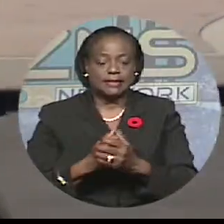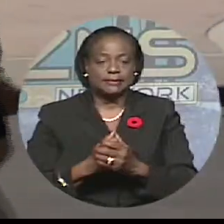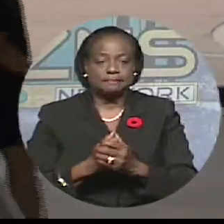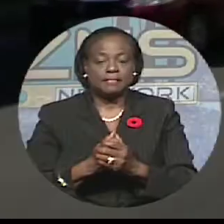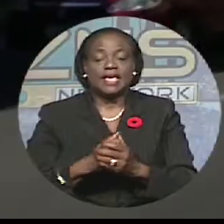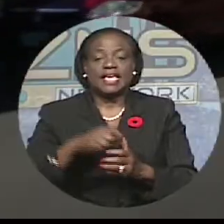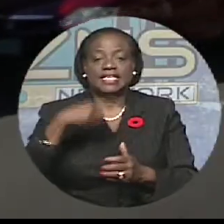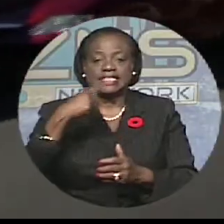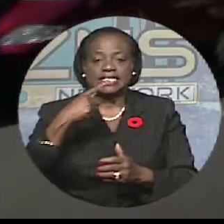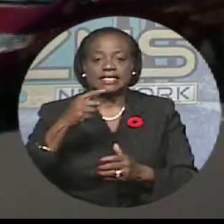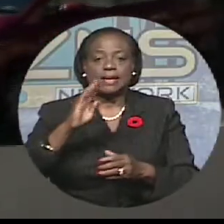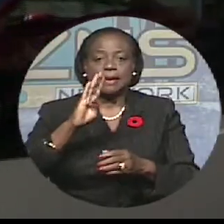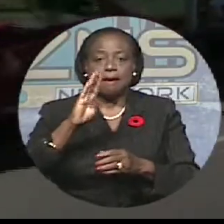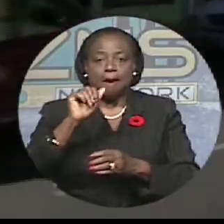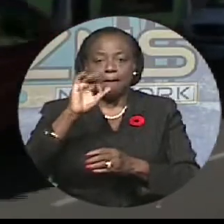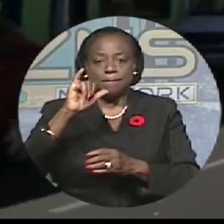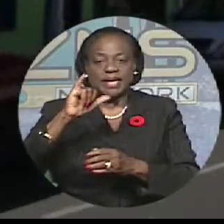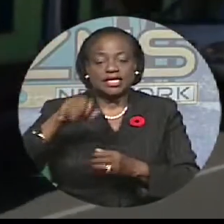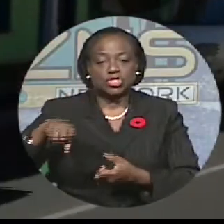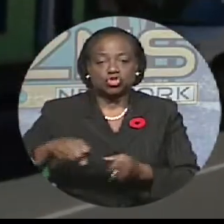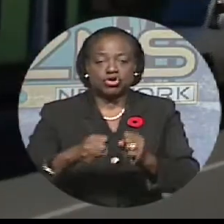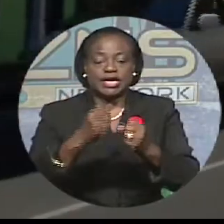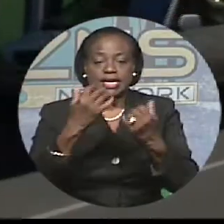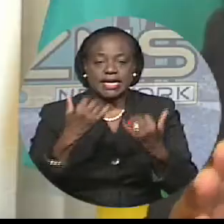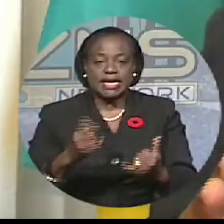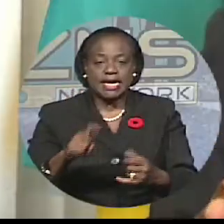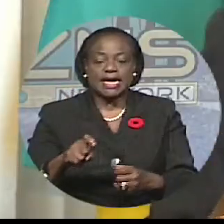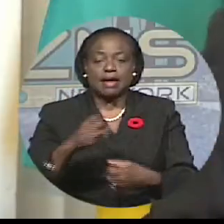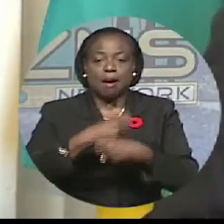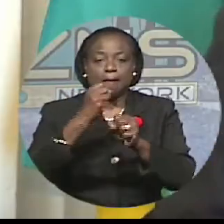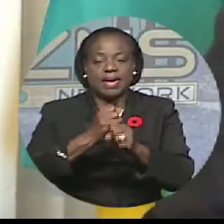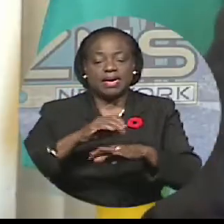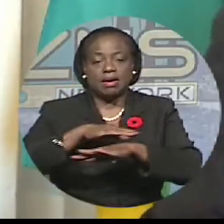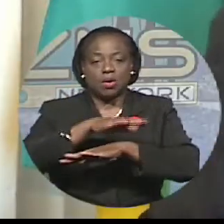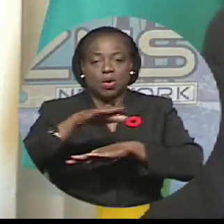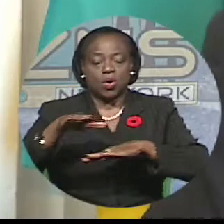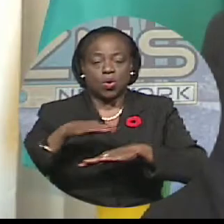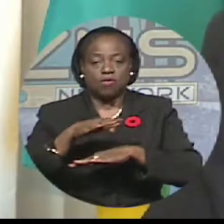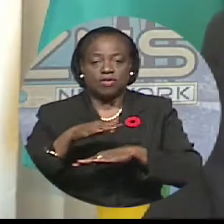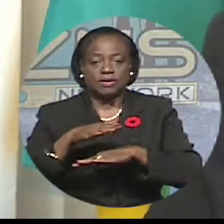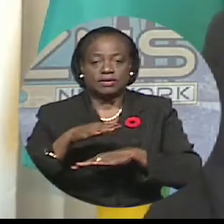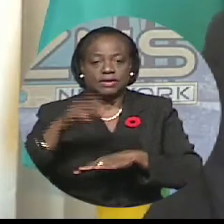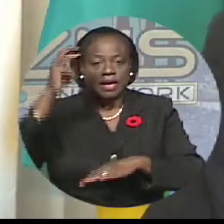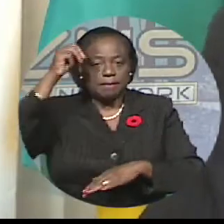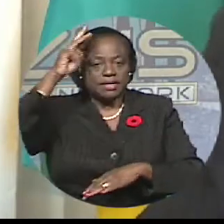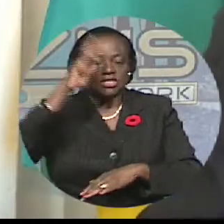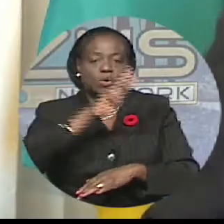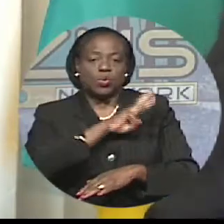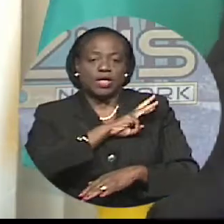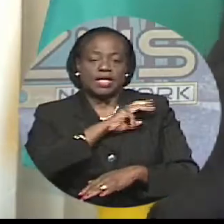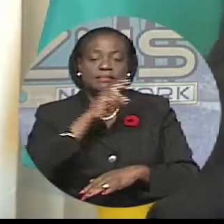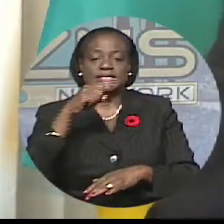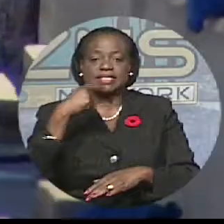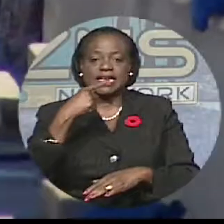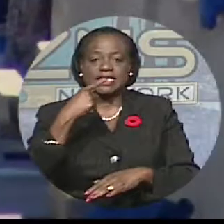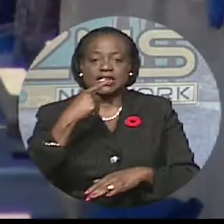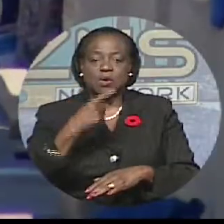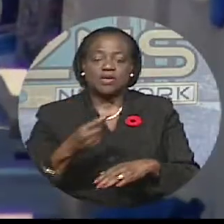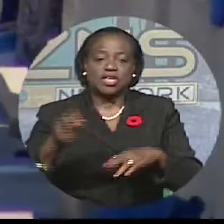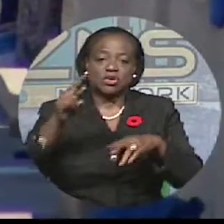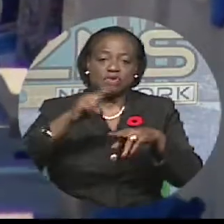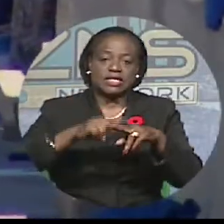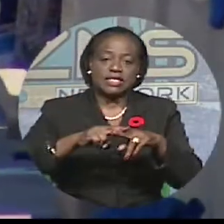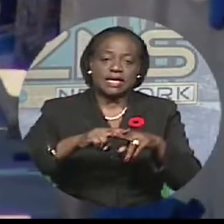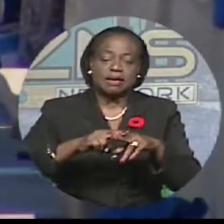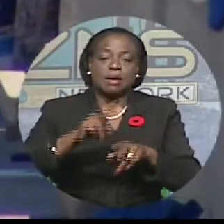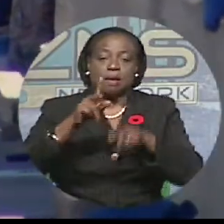Street urgently needs a more attractive and modern makeover. Minister Wilshcombe says with an ever-increasing population in need of jobs, this